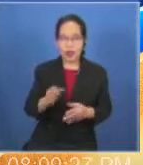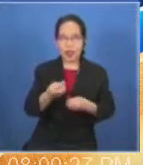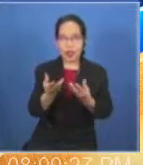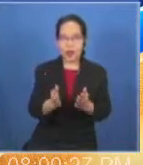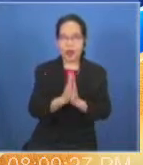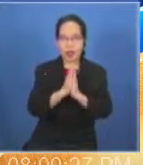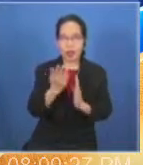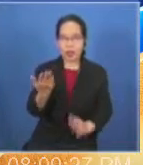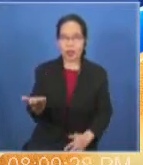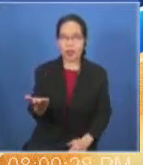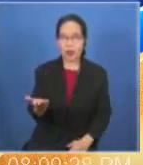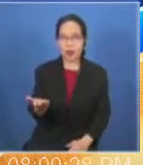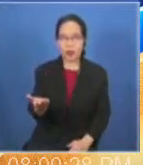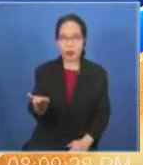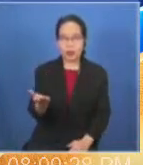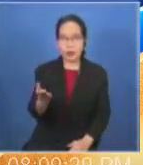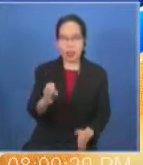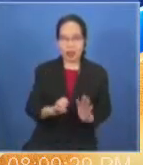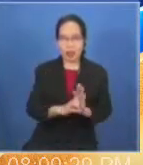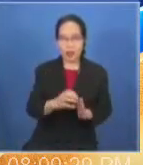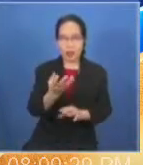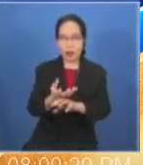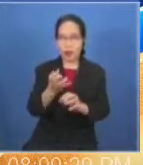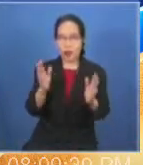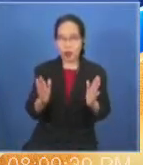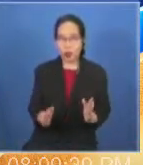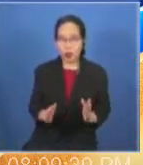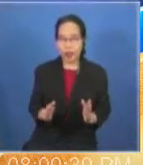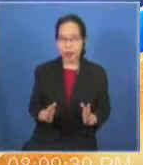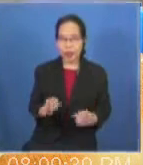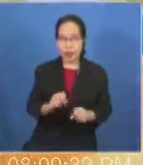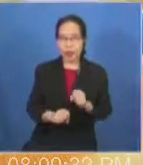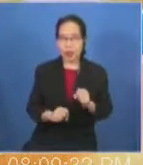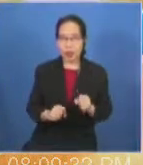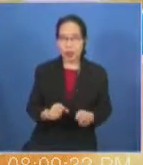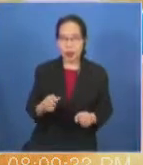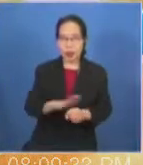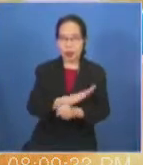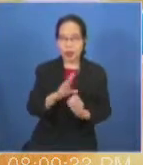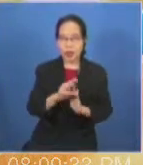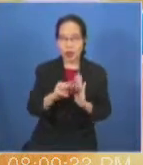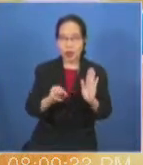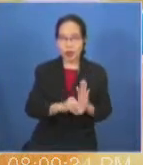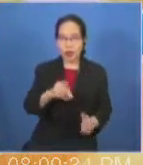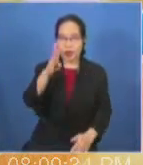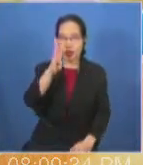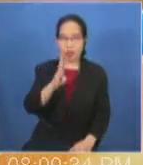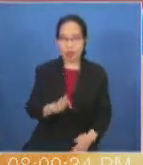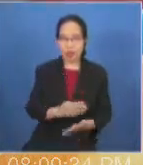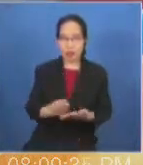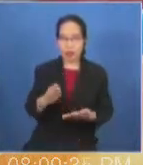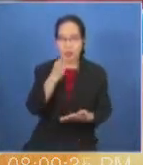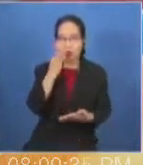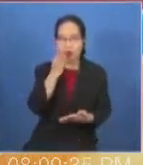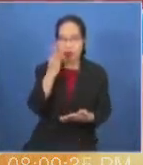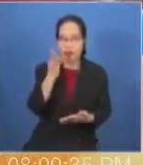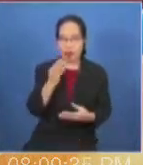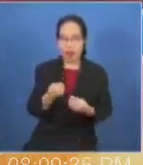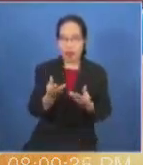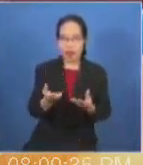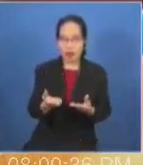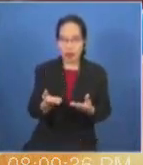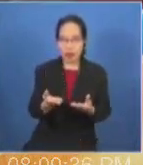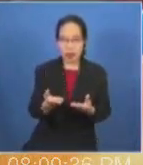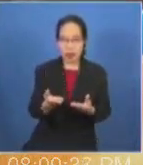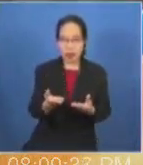away. Give to him who is asking from you. There's a beggar for you to fulfill the law of